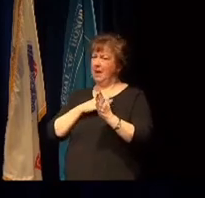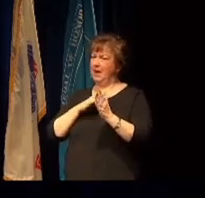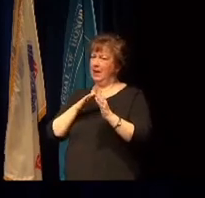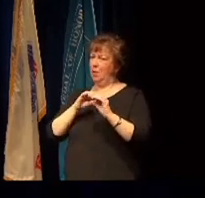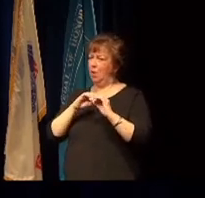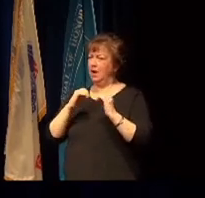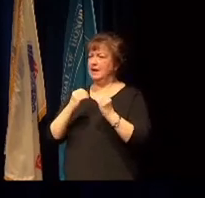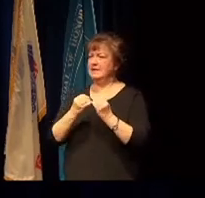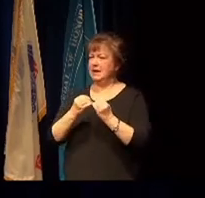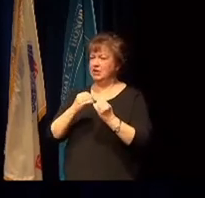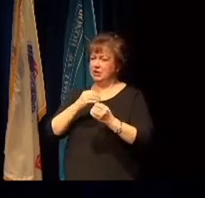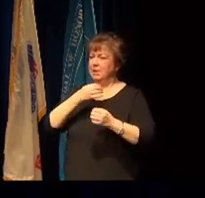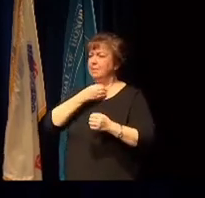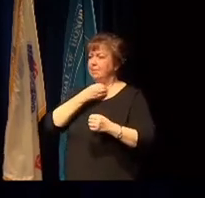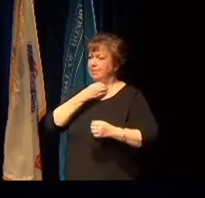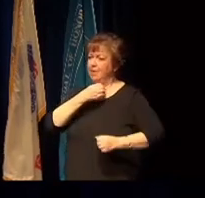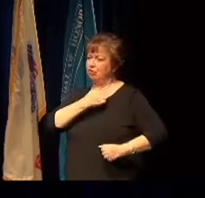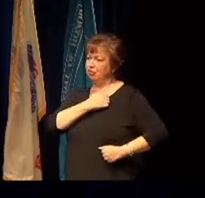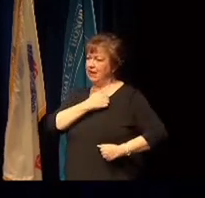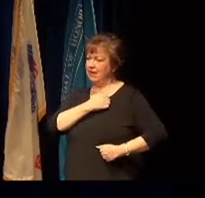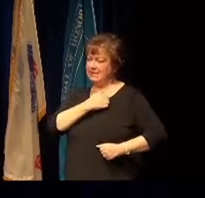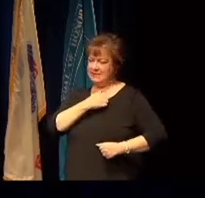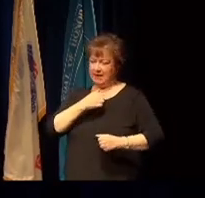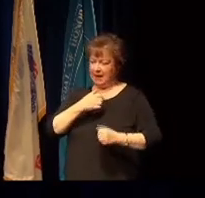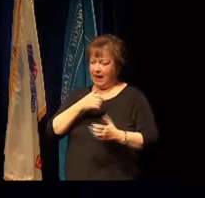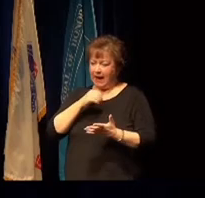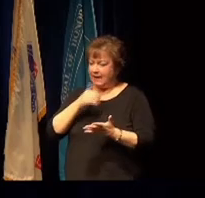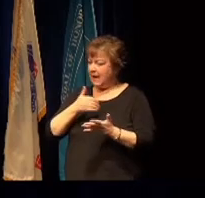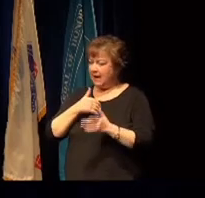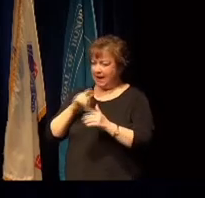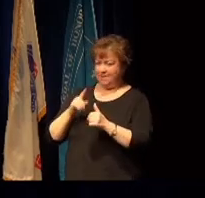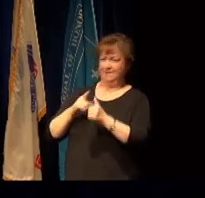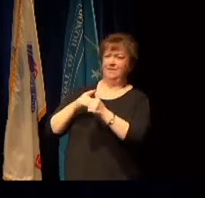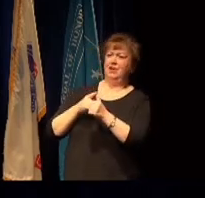a line company. I really didn't have firsthand